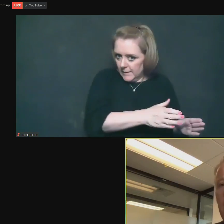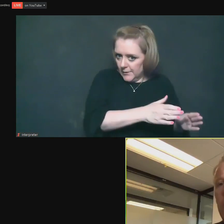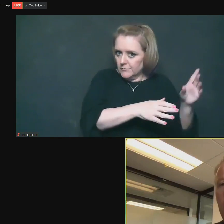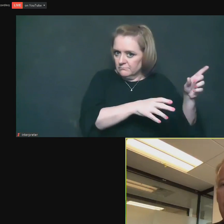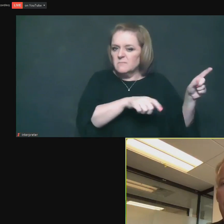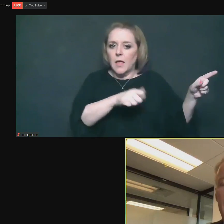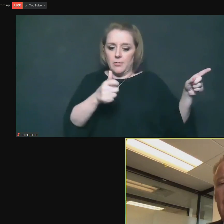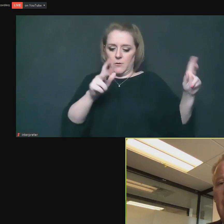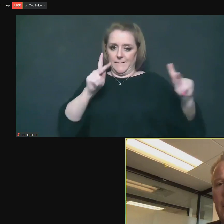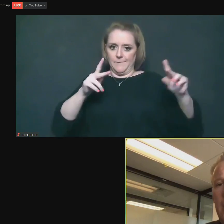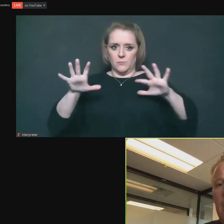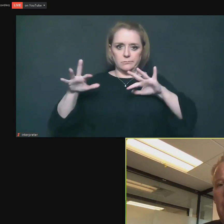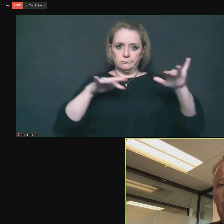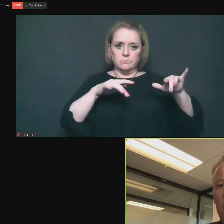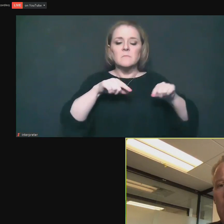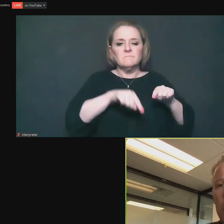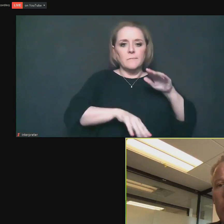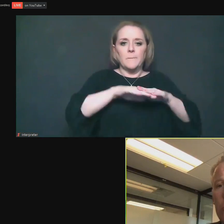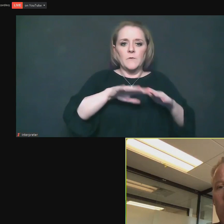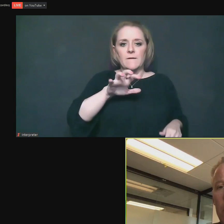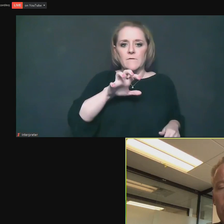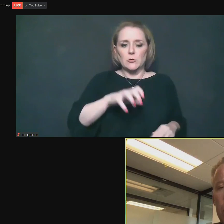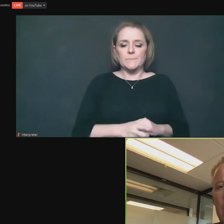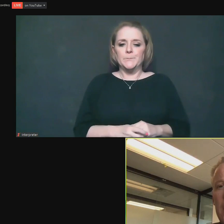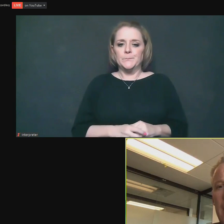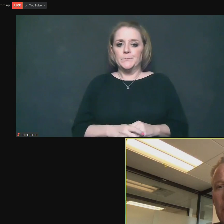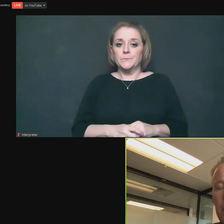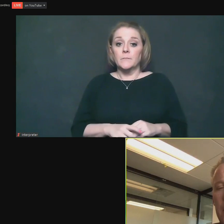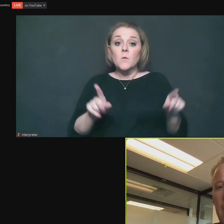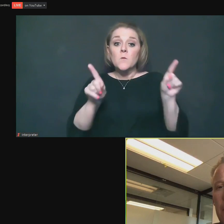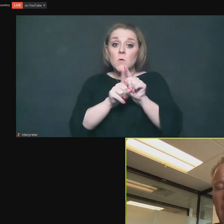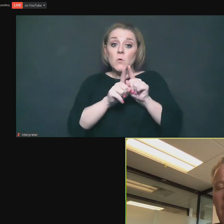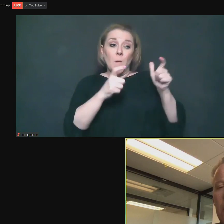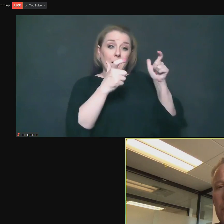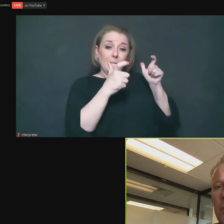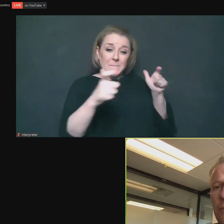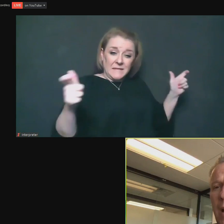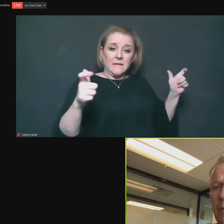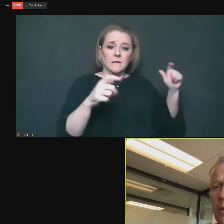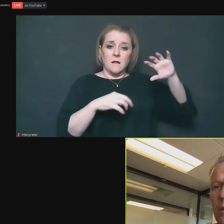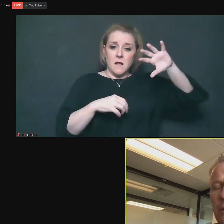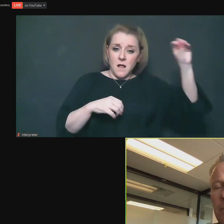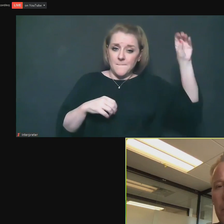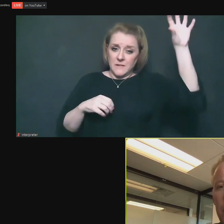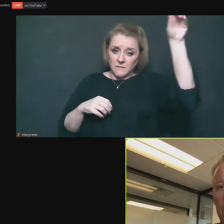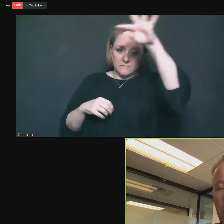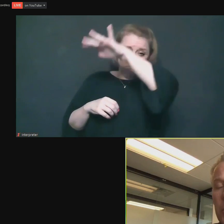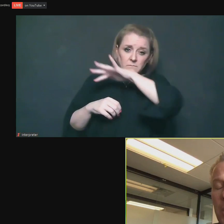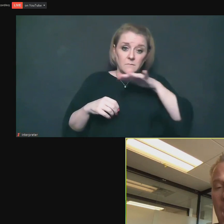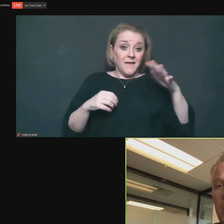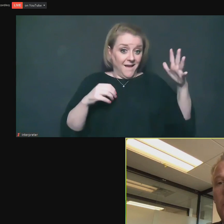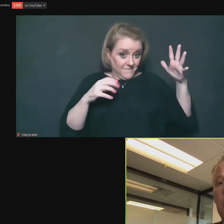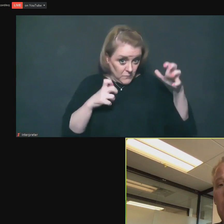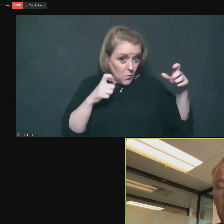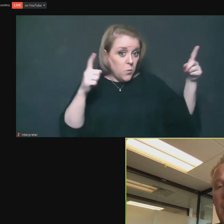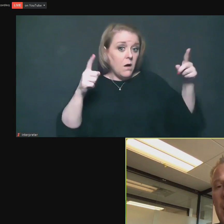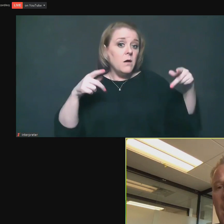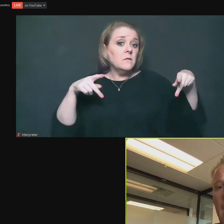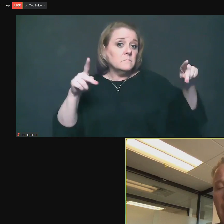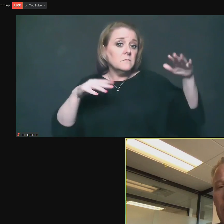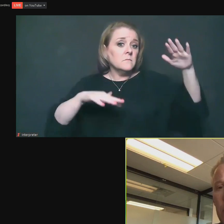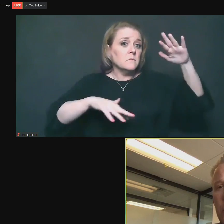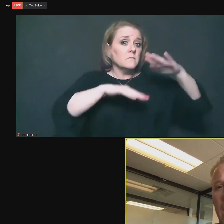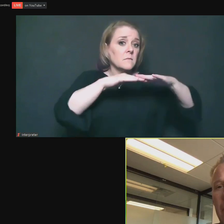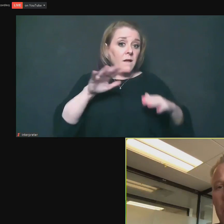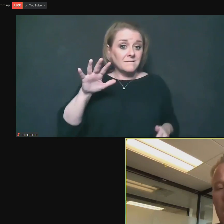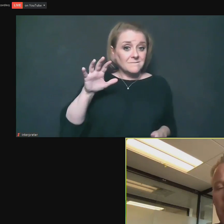read to the effect that those larger retailers that take advantage of this 500 person occupancy